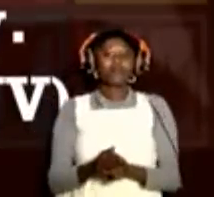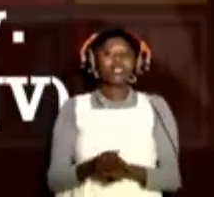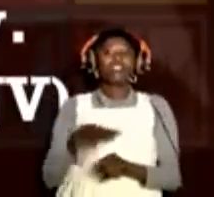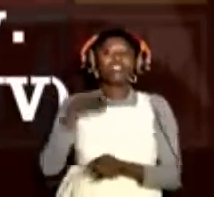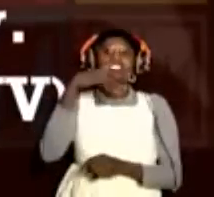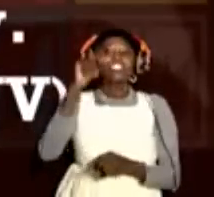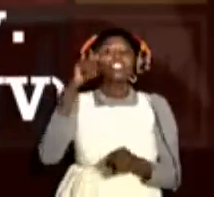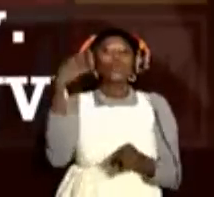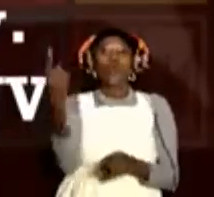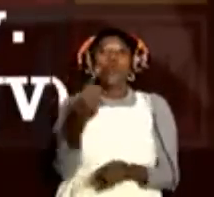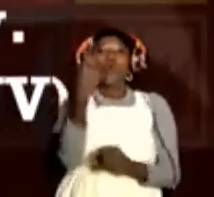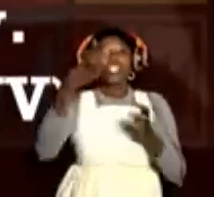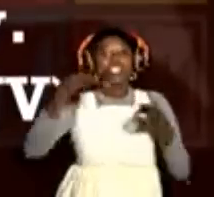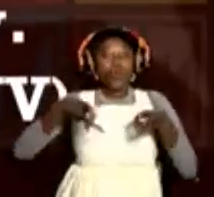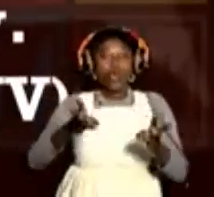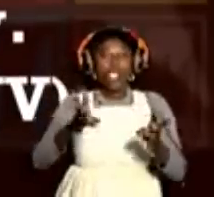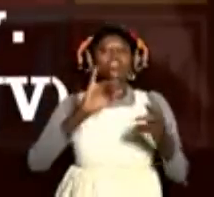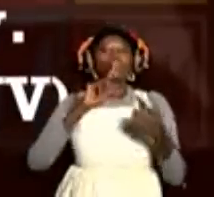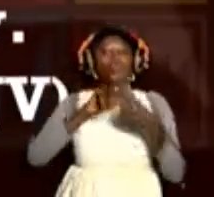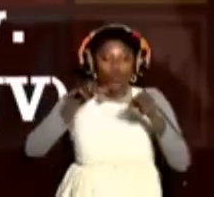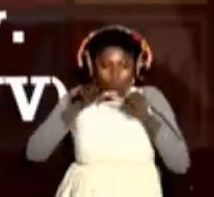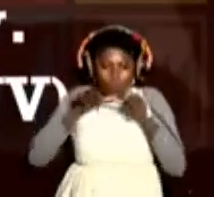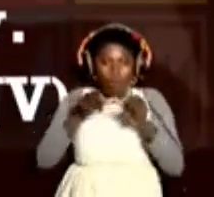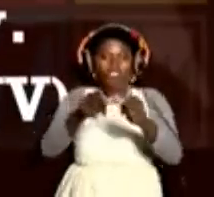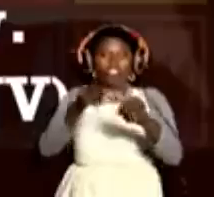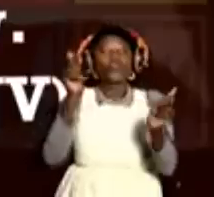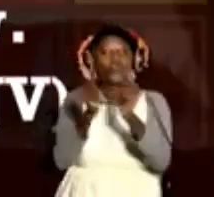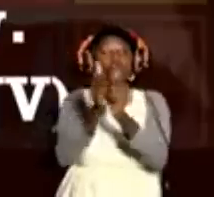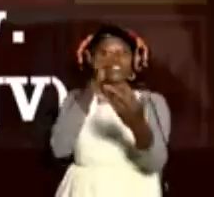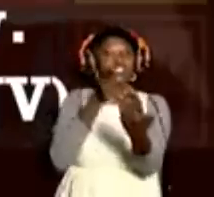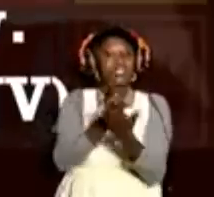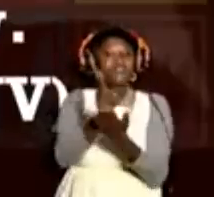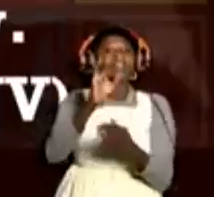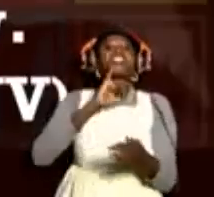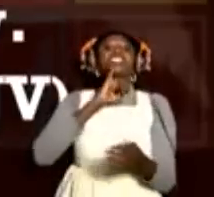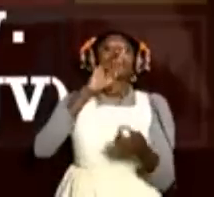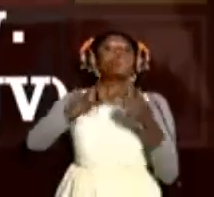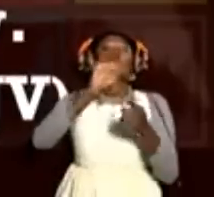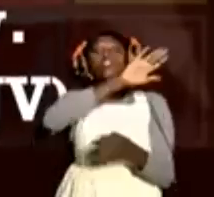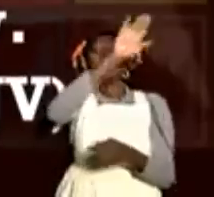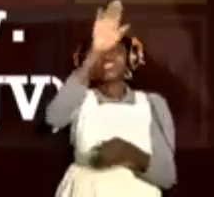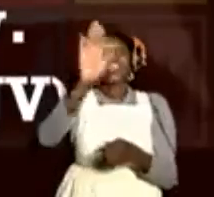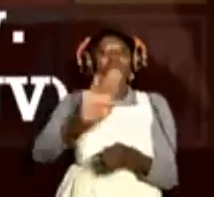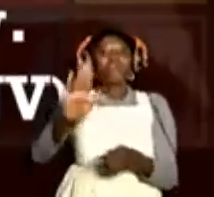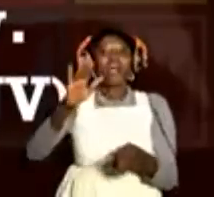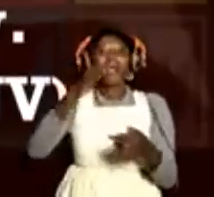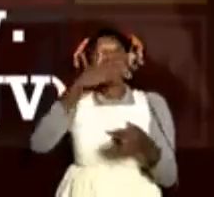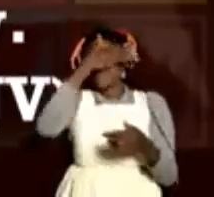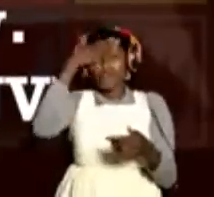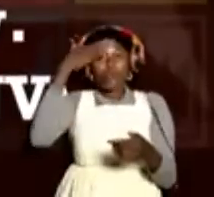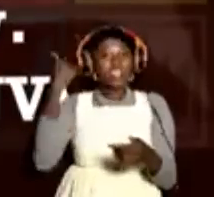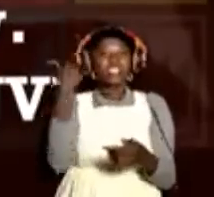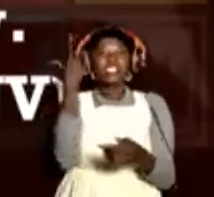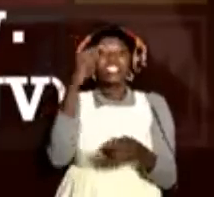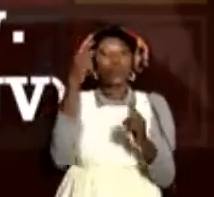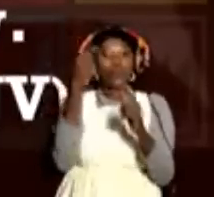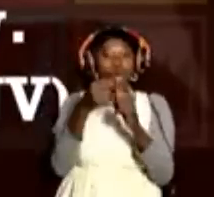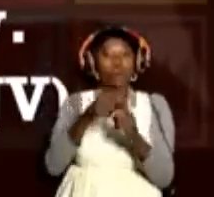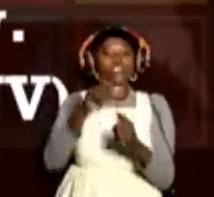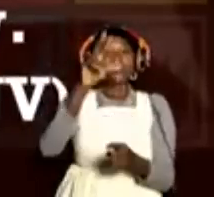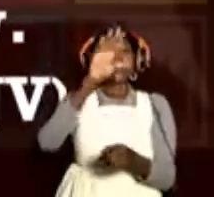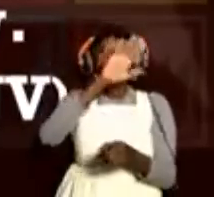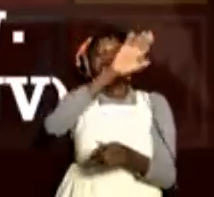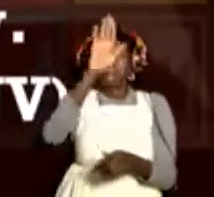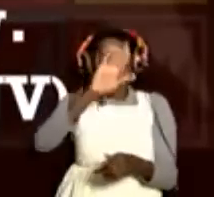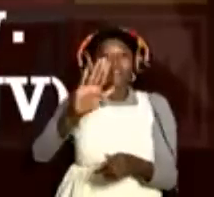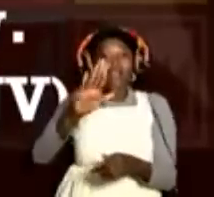The only way to maintain integrity and morality is never to forget this nevertheless.